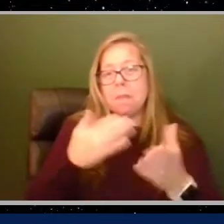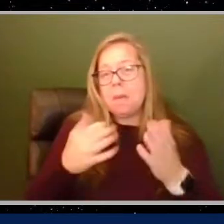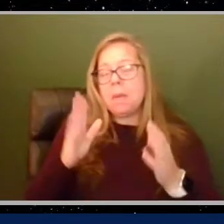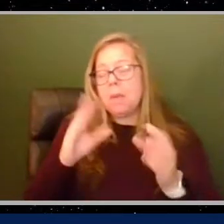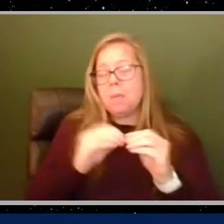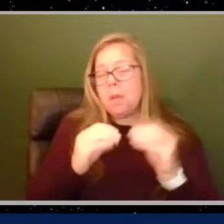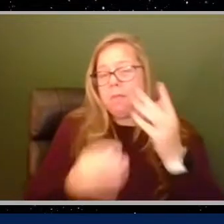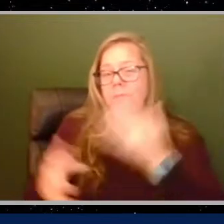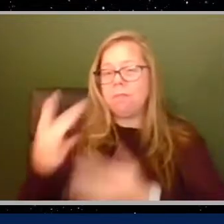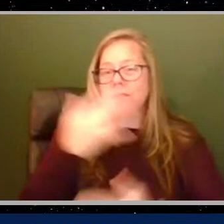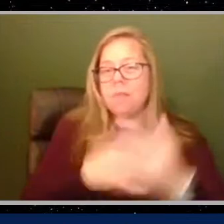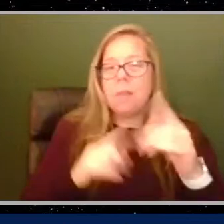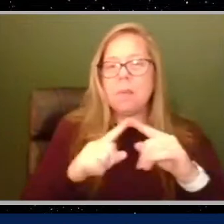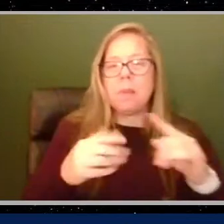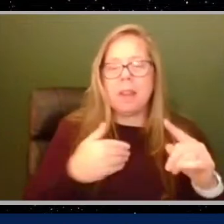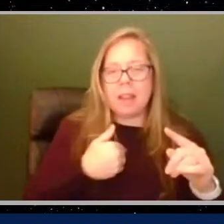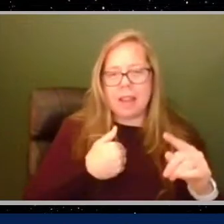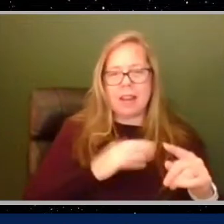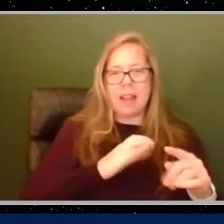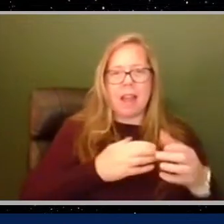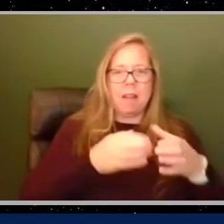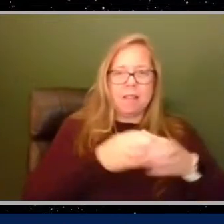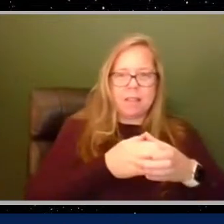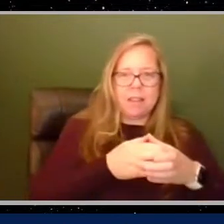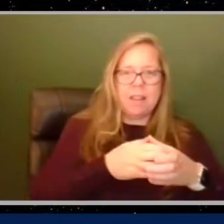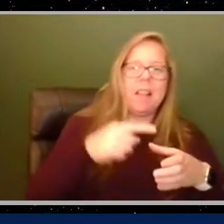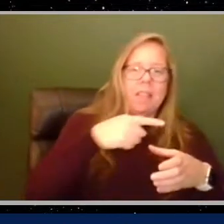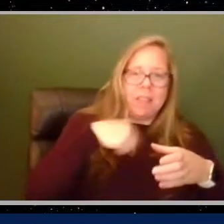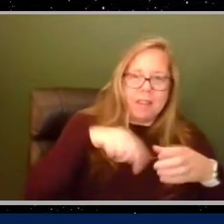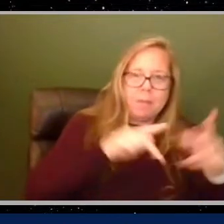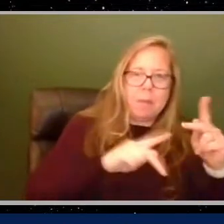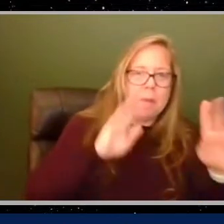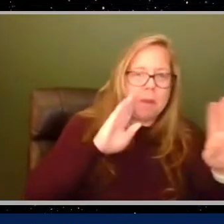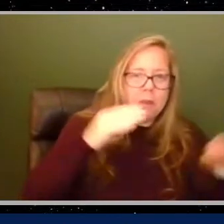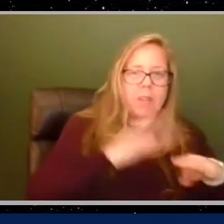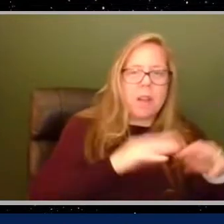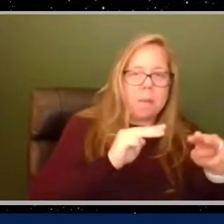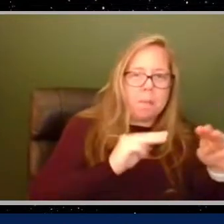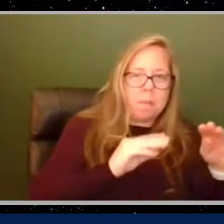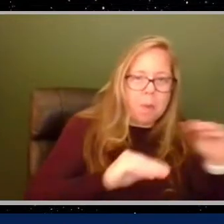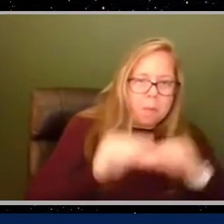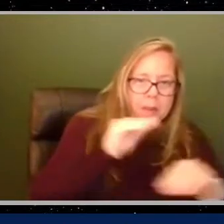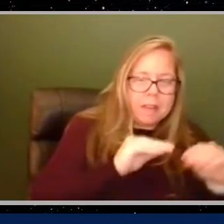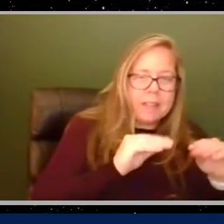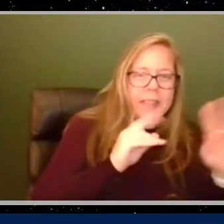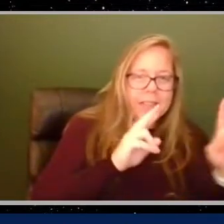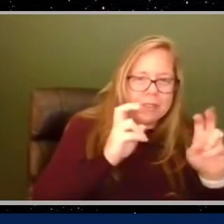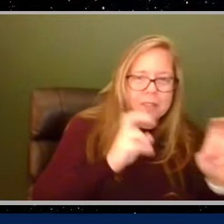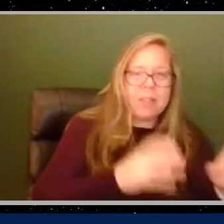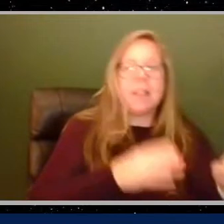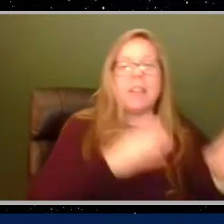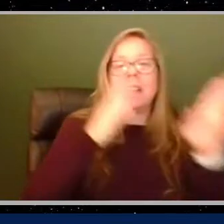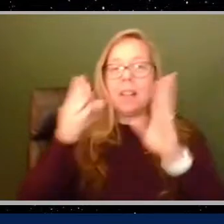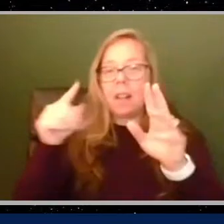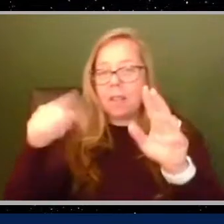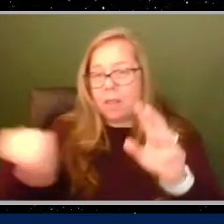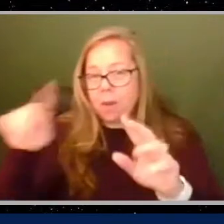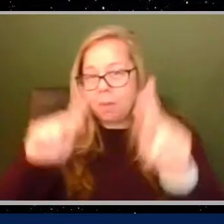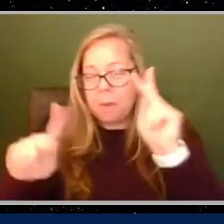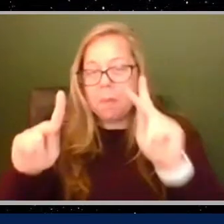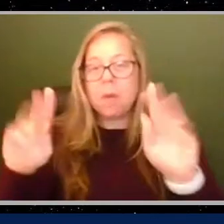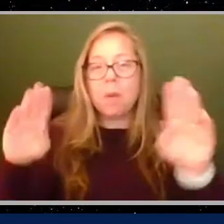we kind of had our little section of the plane where, all right, these are the people that are working on the mobility issues. These are the parts of the plane that will be adapted more